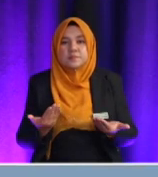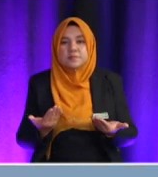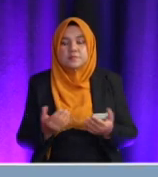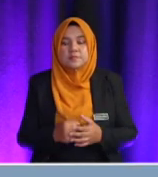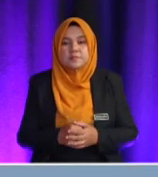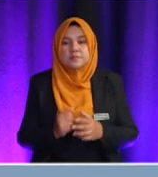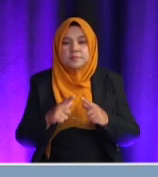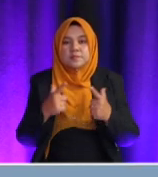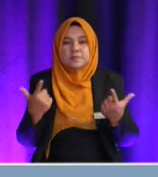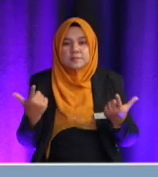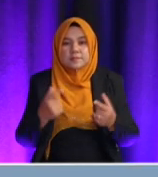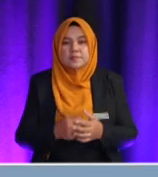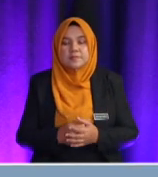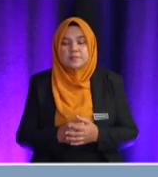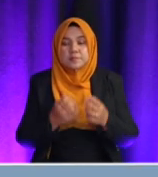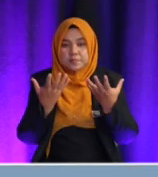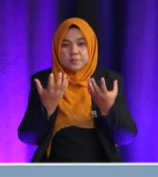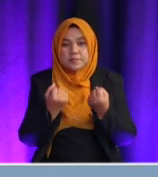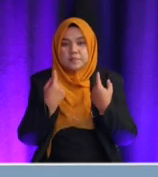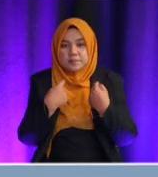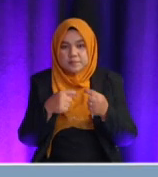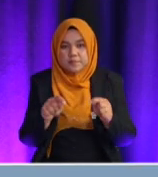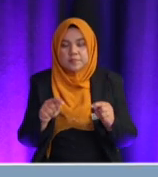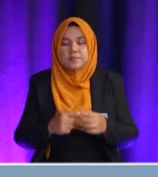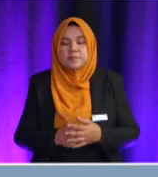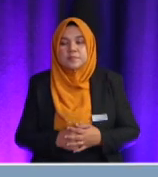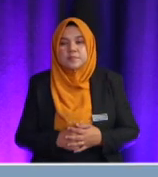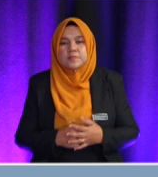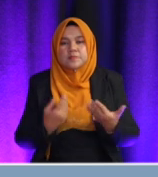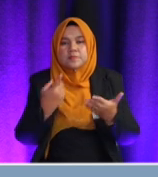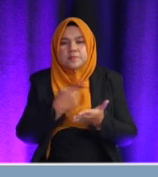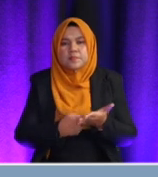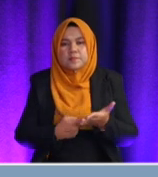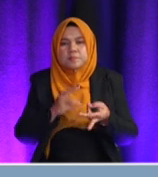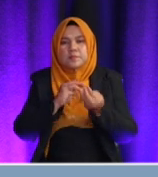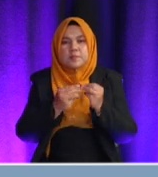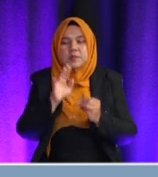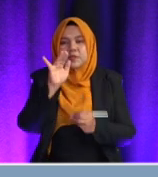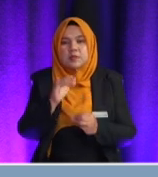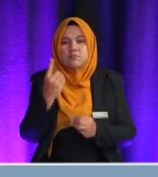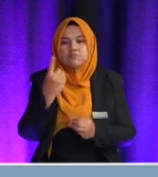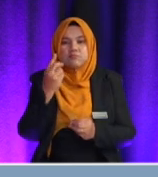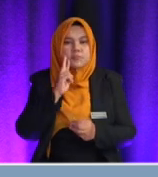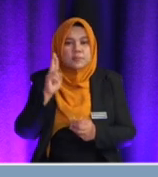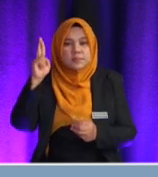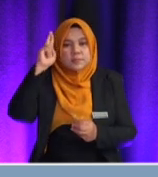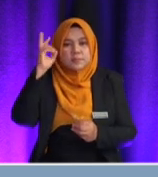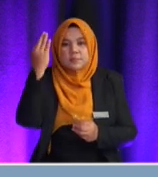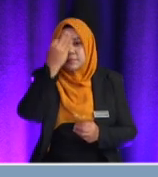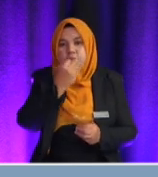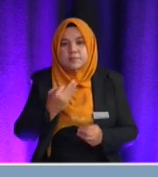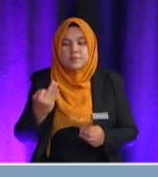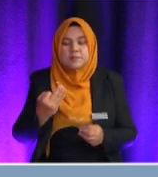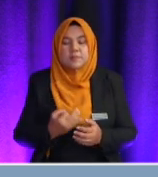how about the two others? Would you like to try? What are the problems faced by teenagers? Ashila, what's your opinion? So, what